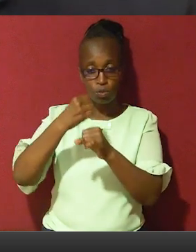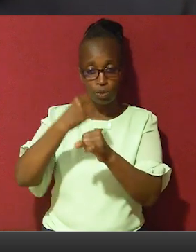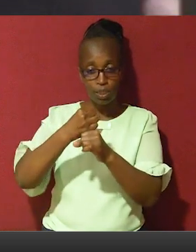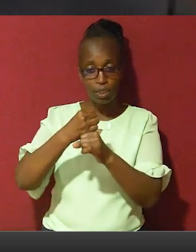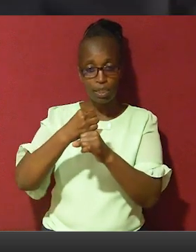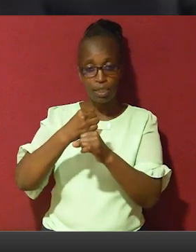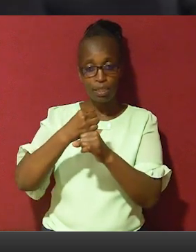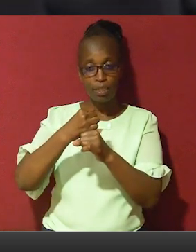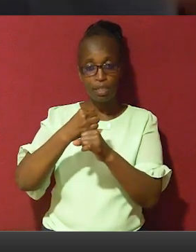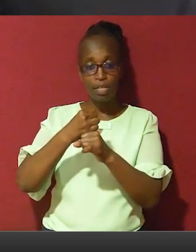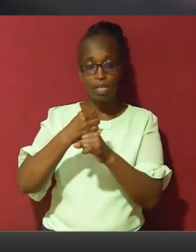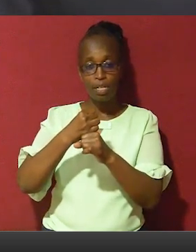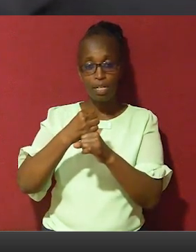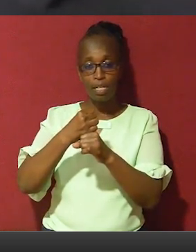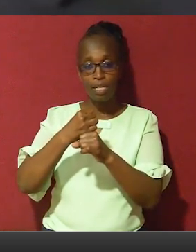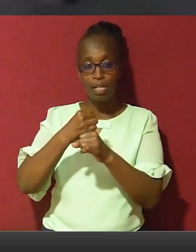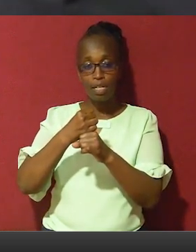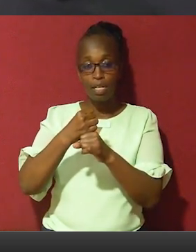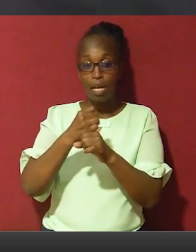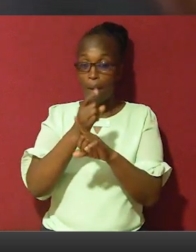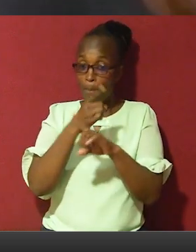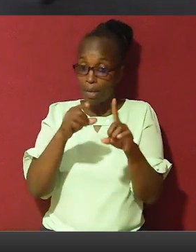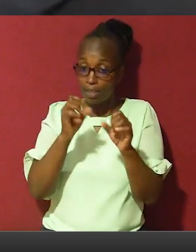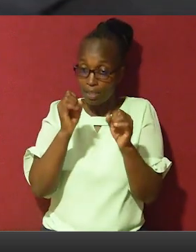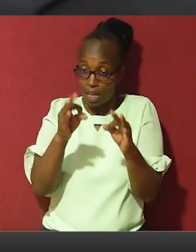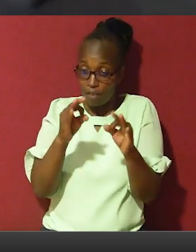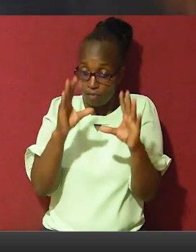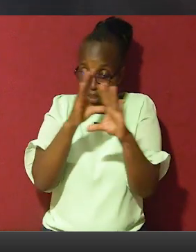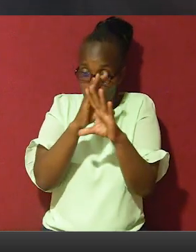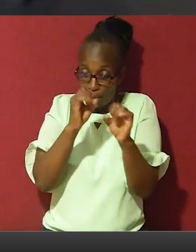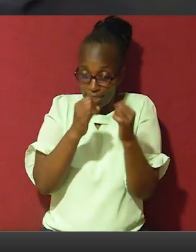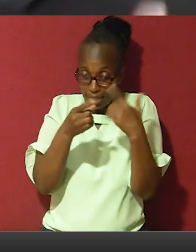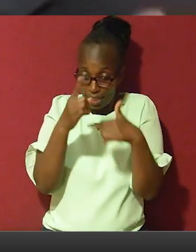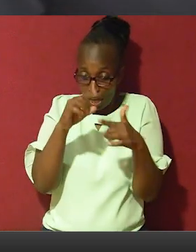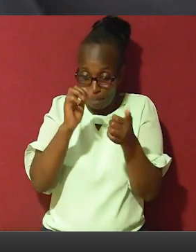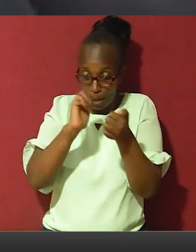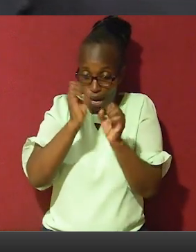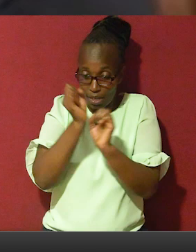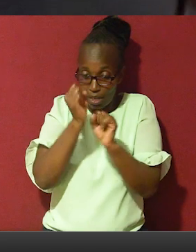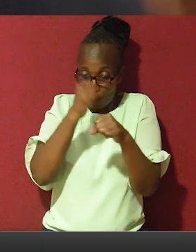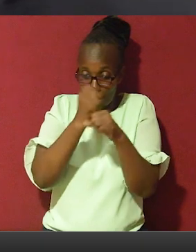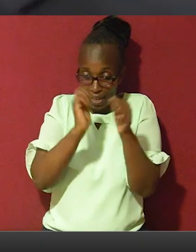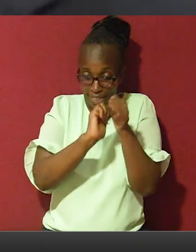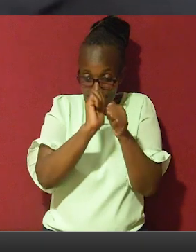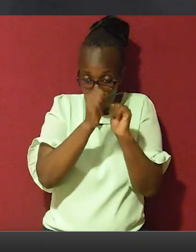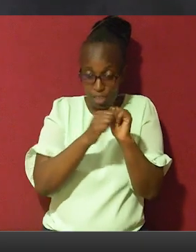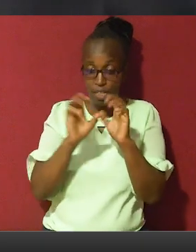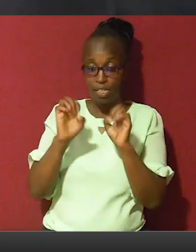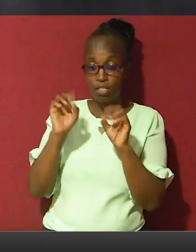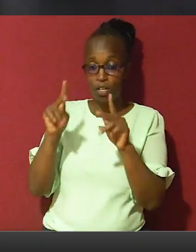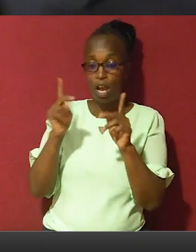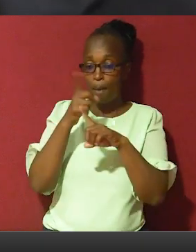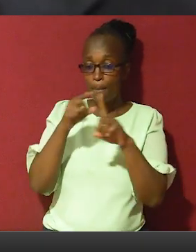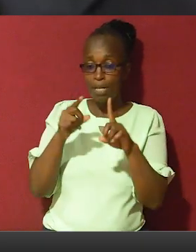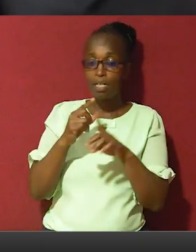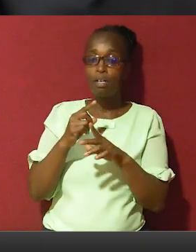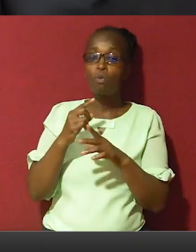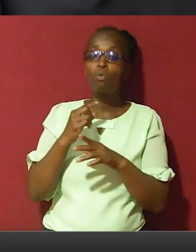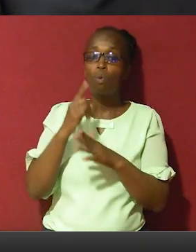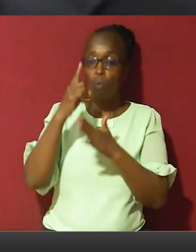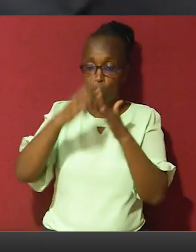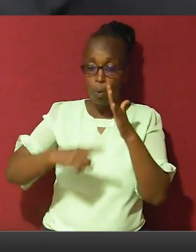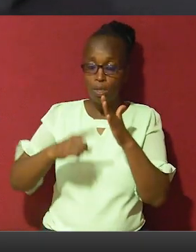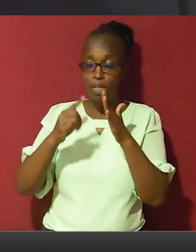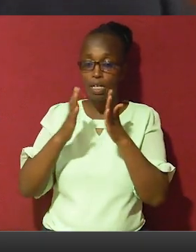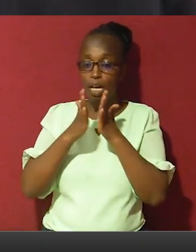have confidence in what we are doing, unless probably the president came and first of all made the changes. He has the appeal to